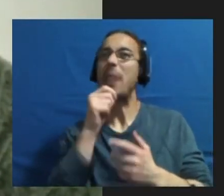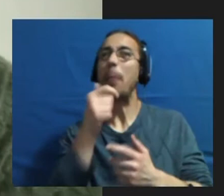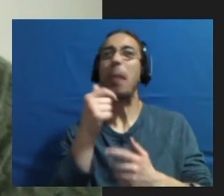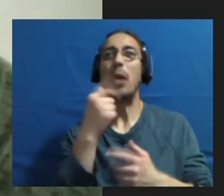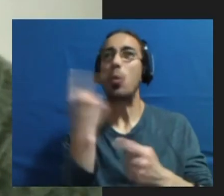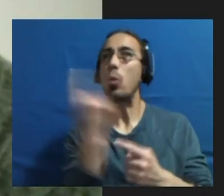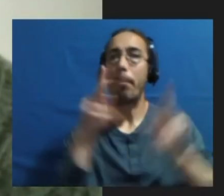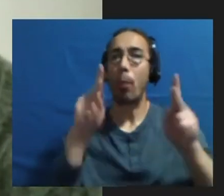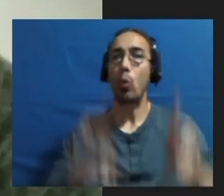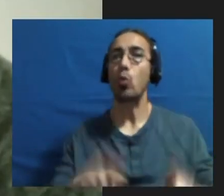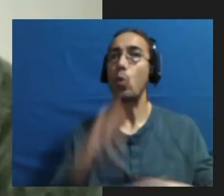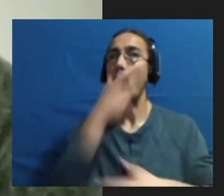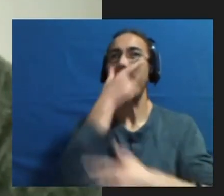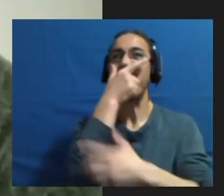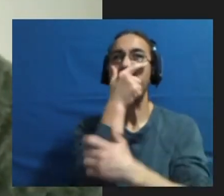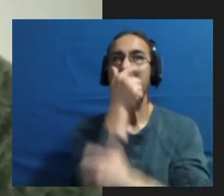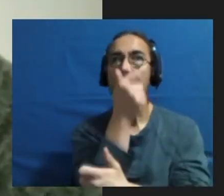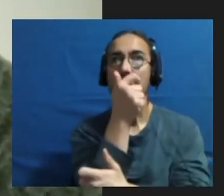on space.